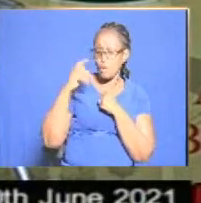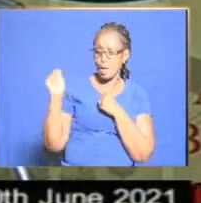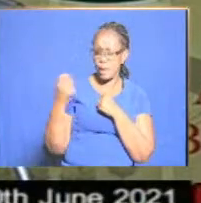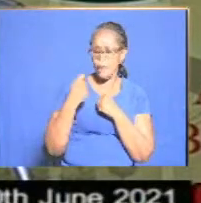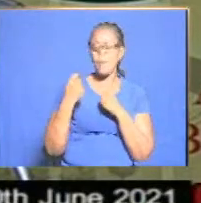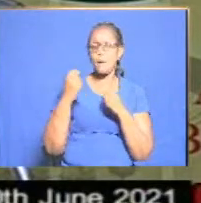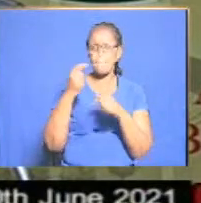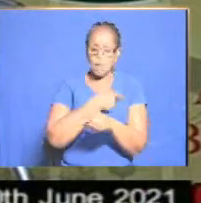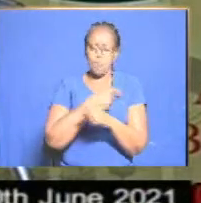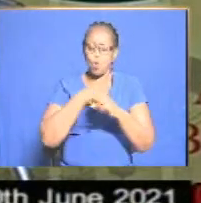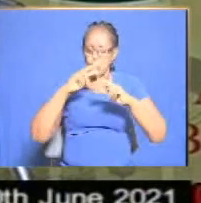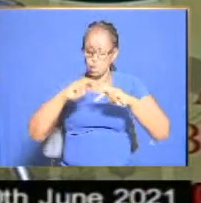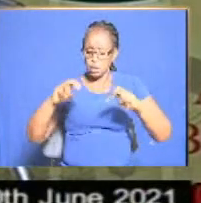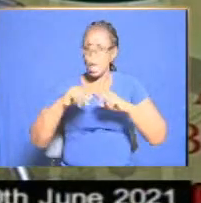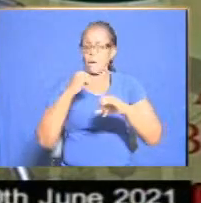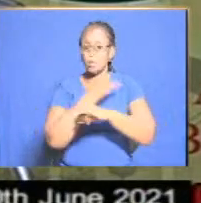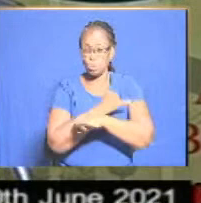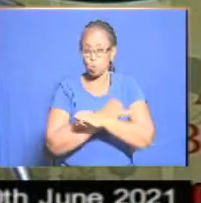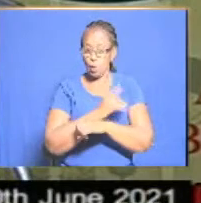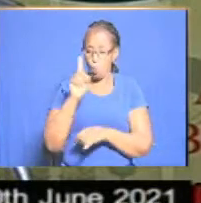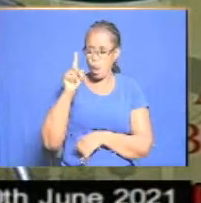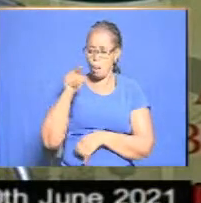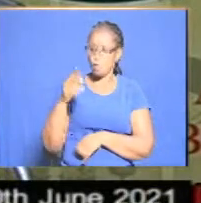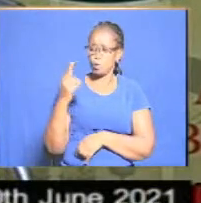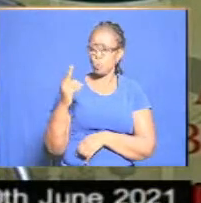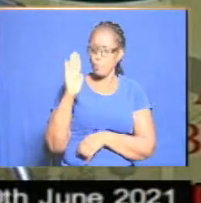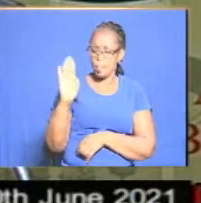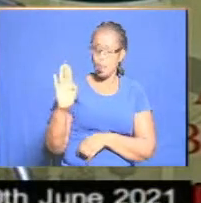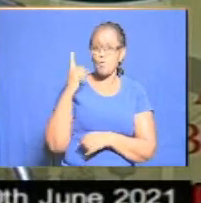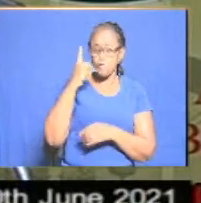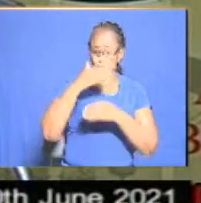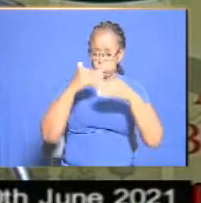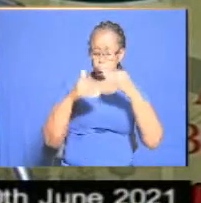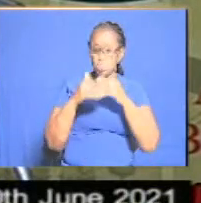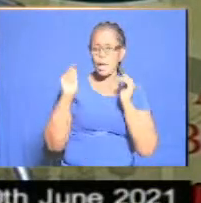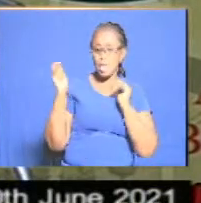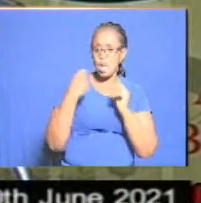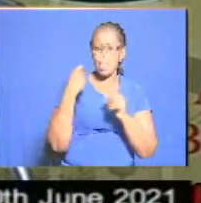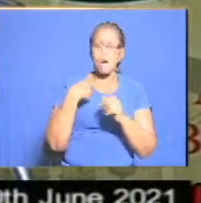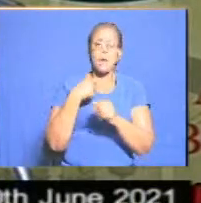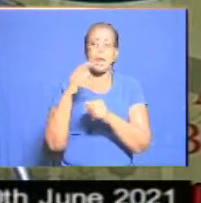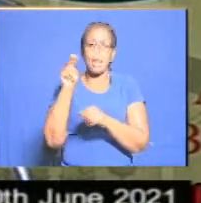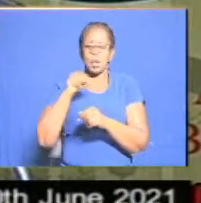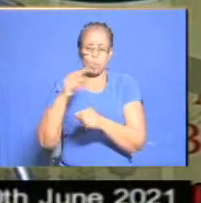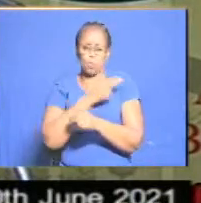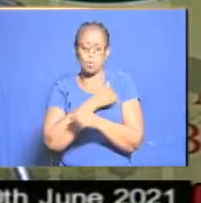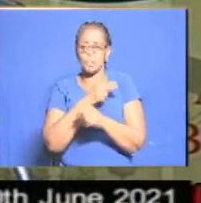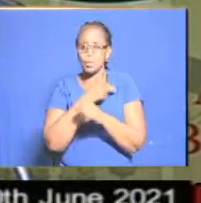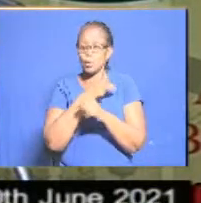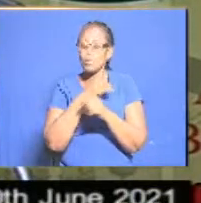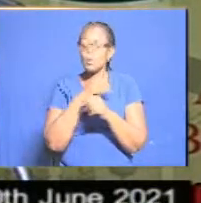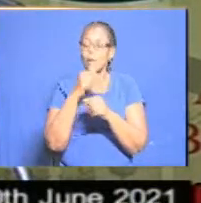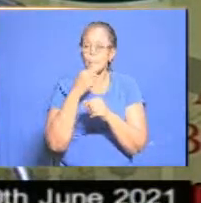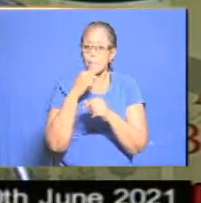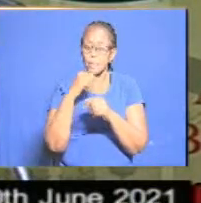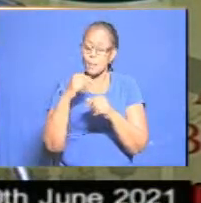Institute, ₱1.3 billion for the construction of Kenya National Hospital Vans and Pediatric Centers,